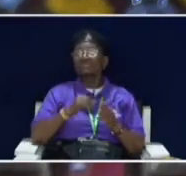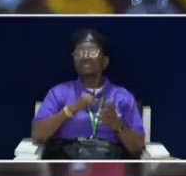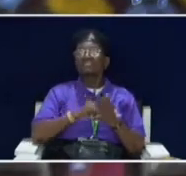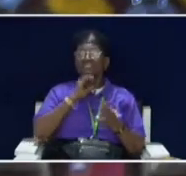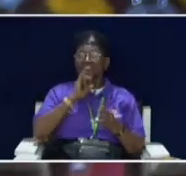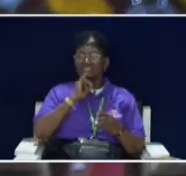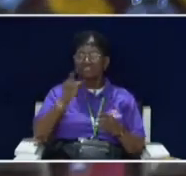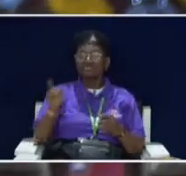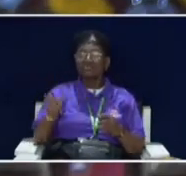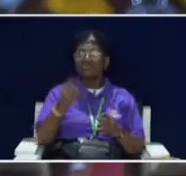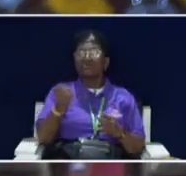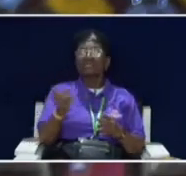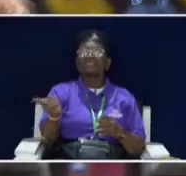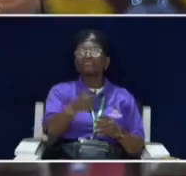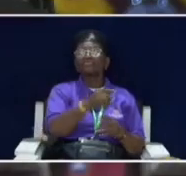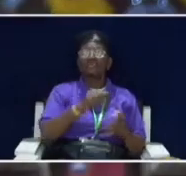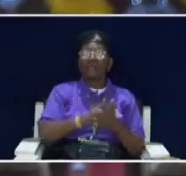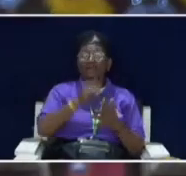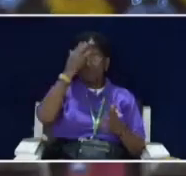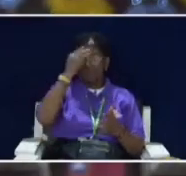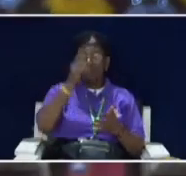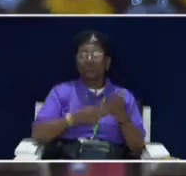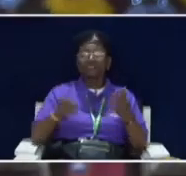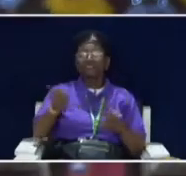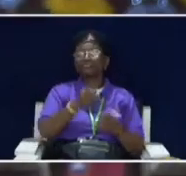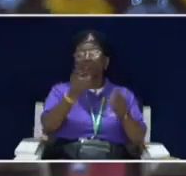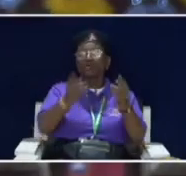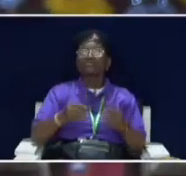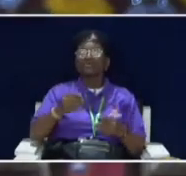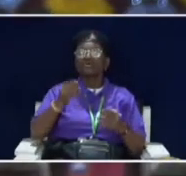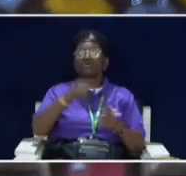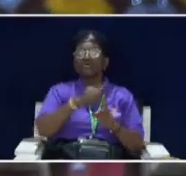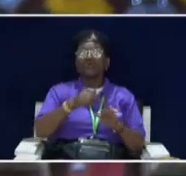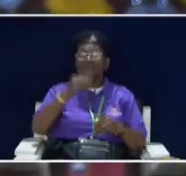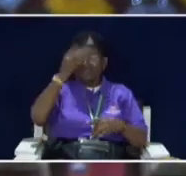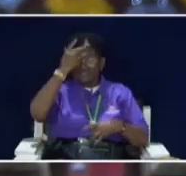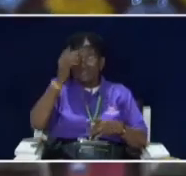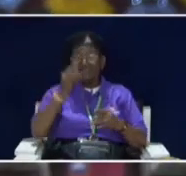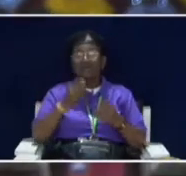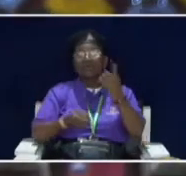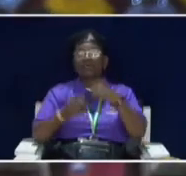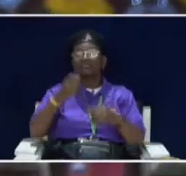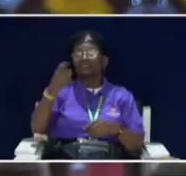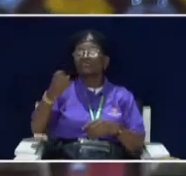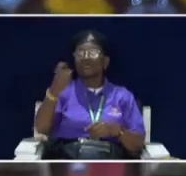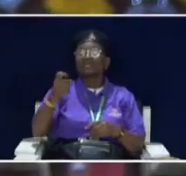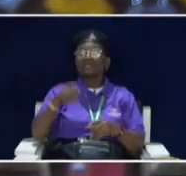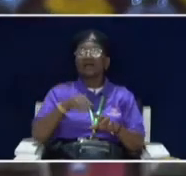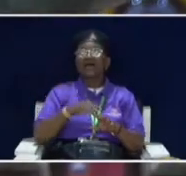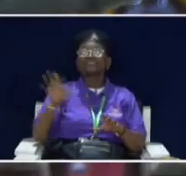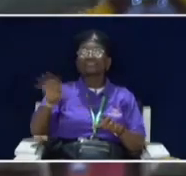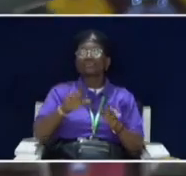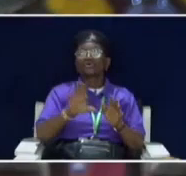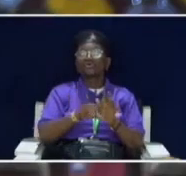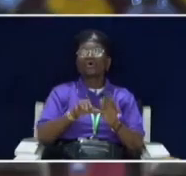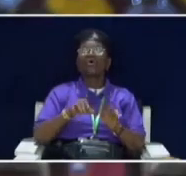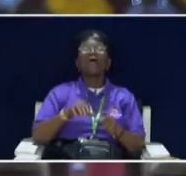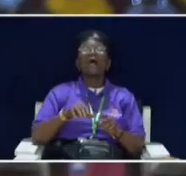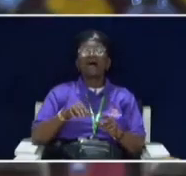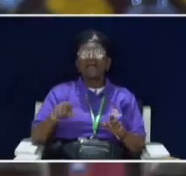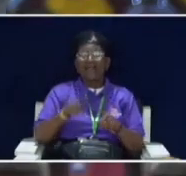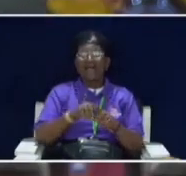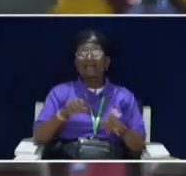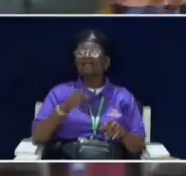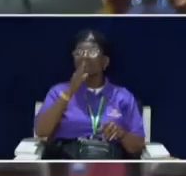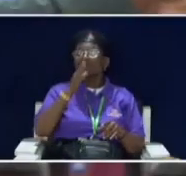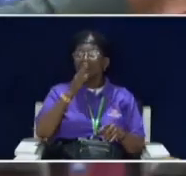you that you know what you want. So when sickness comes knocking on the door of your life or your family, like mommy said when